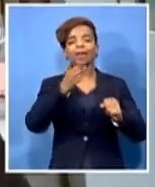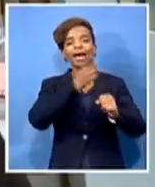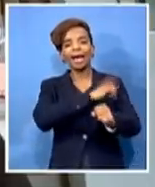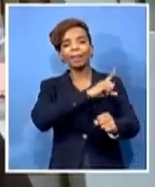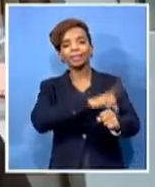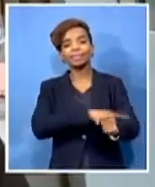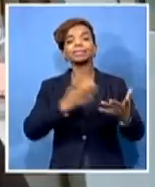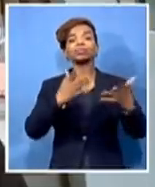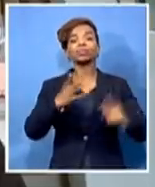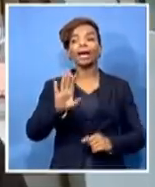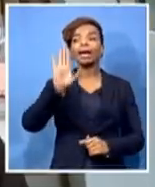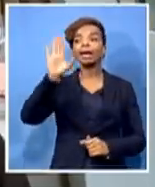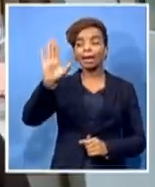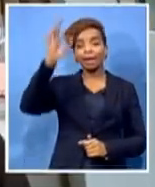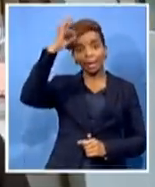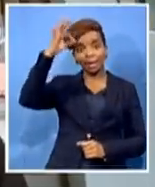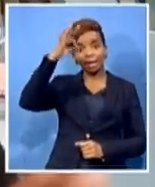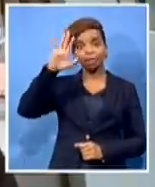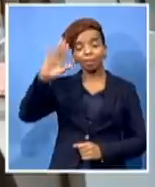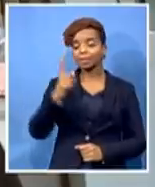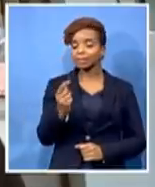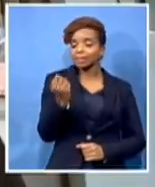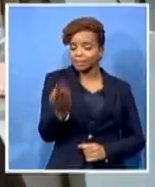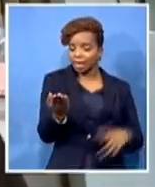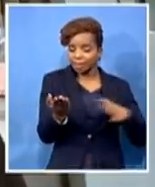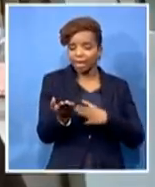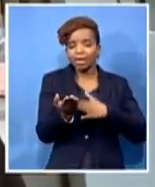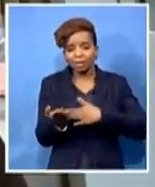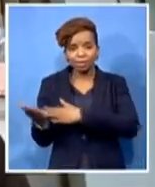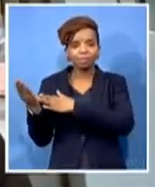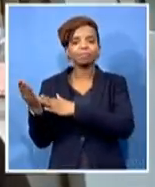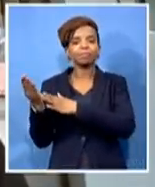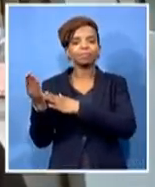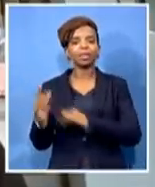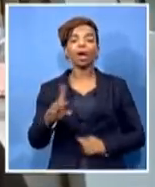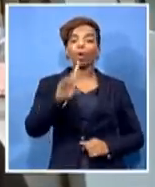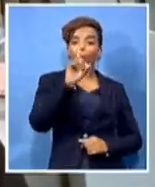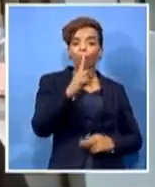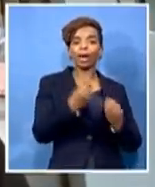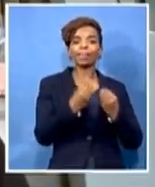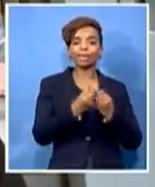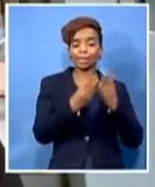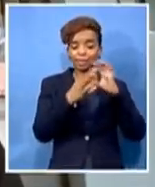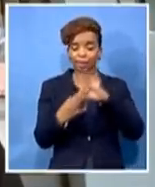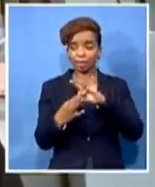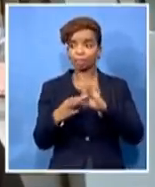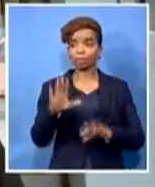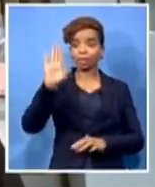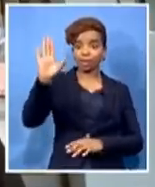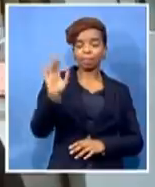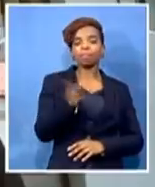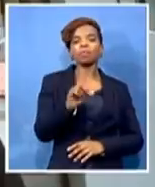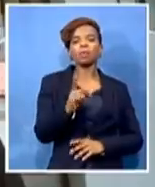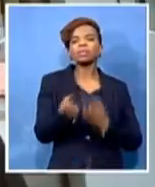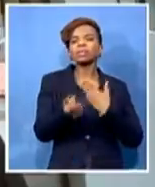that. And then one thing about him, and he raised it again, you are not going to win